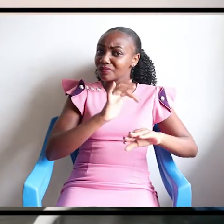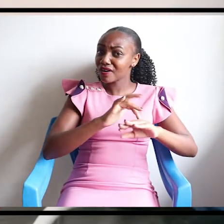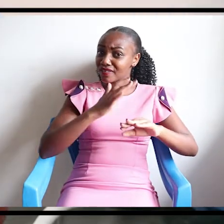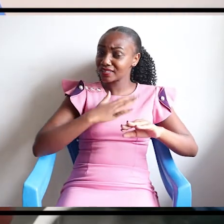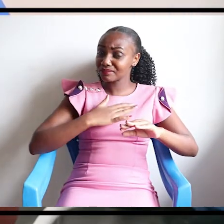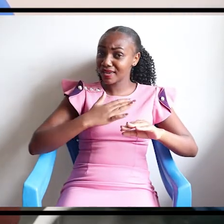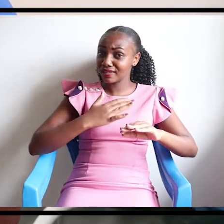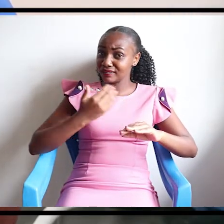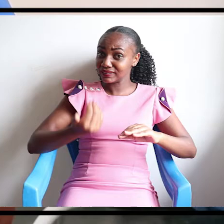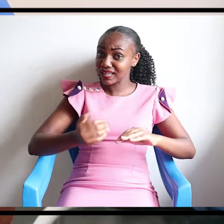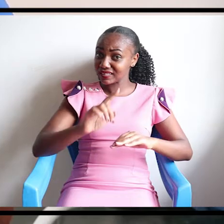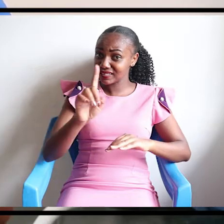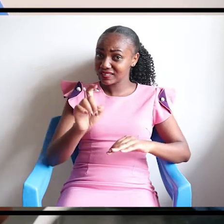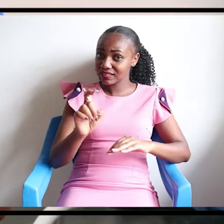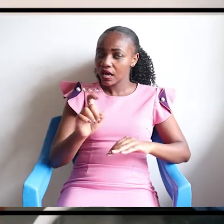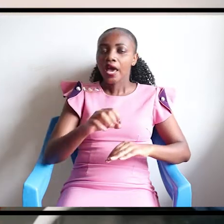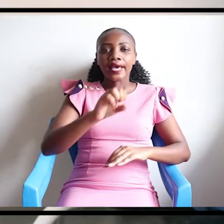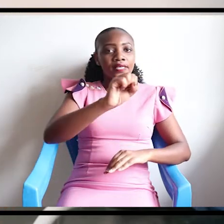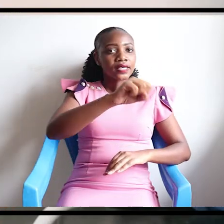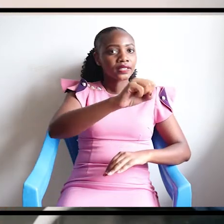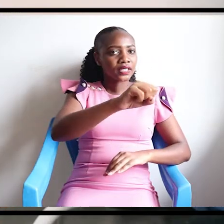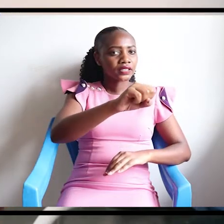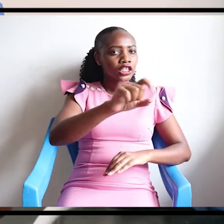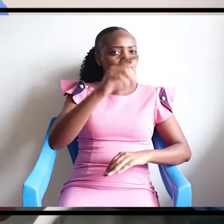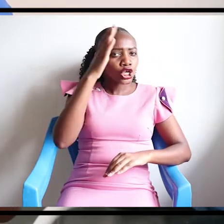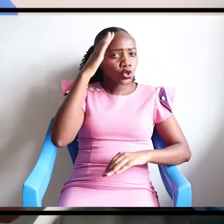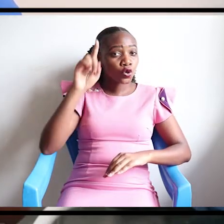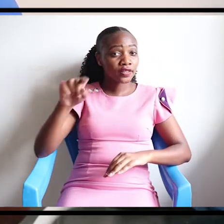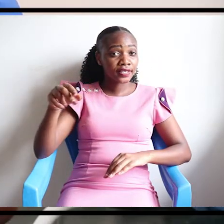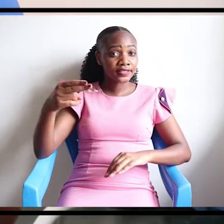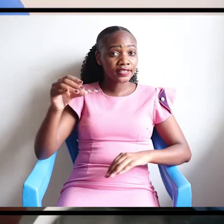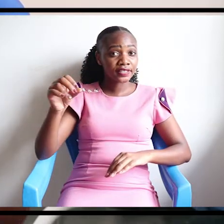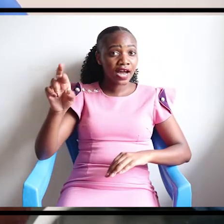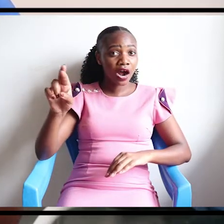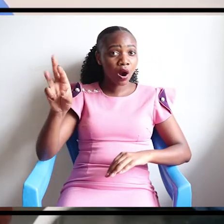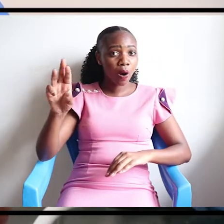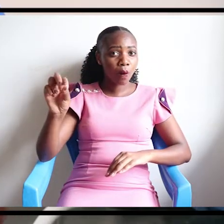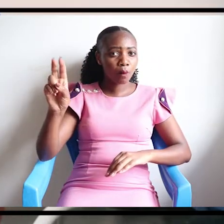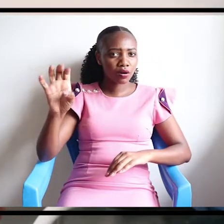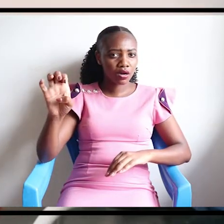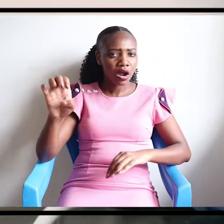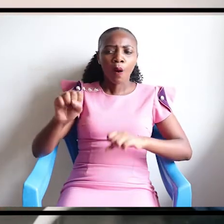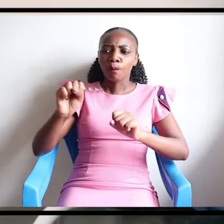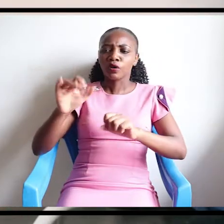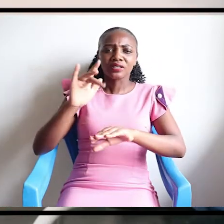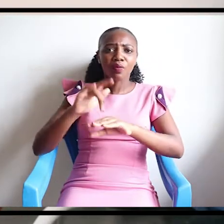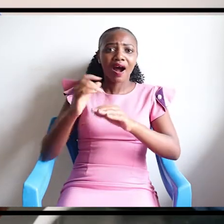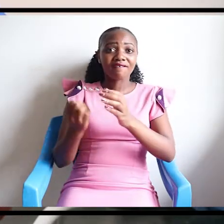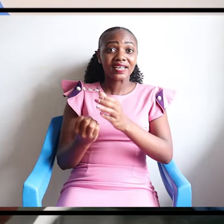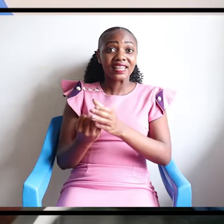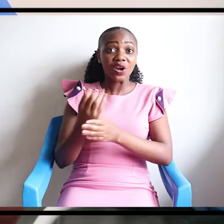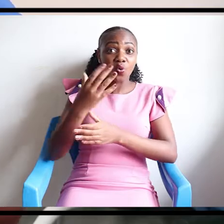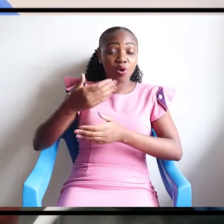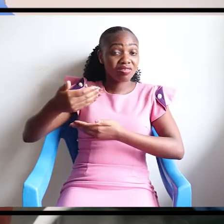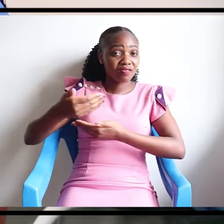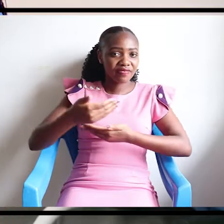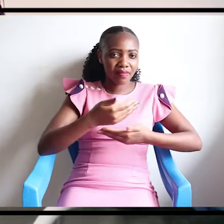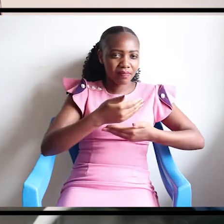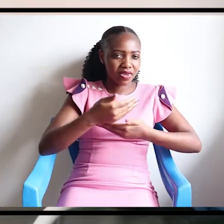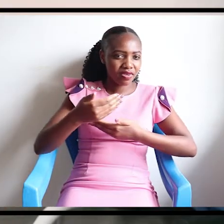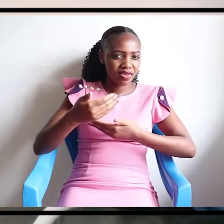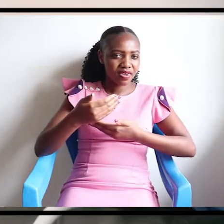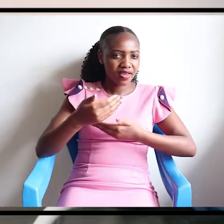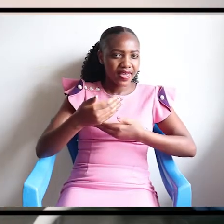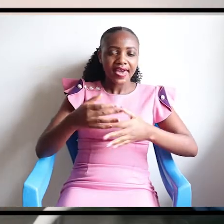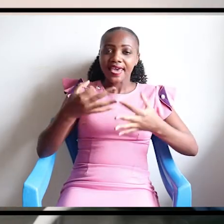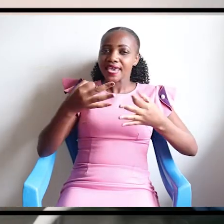may have an effect because already this is an hormone. It would deter the growth of this baby. It would lead, like for example, if